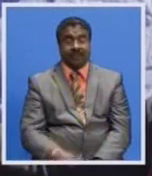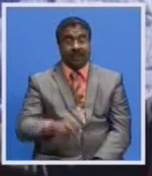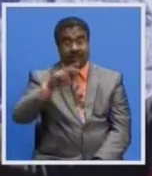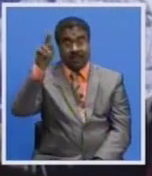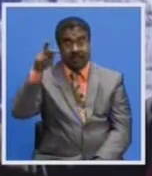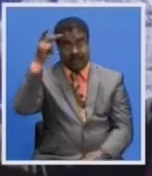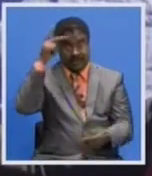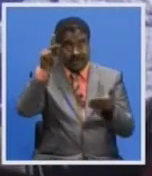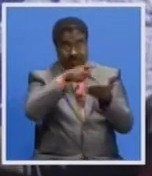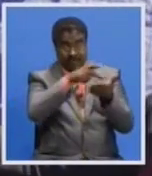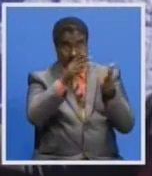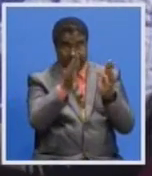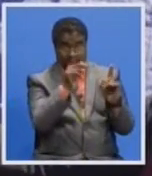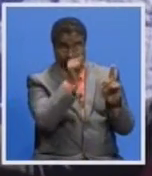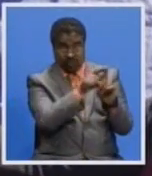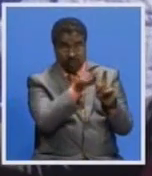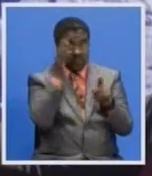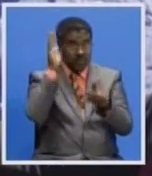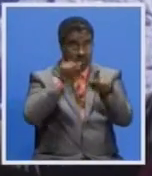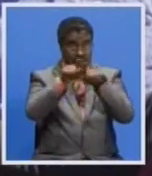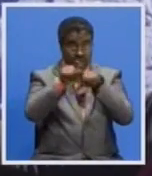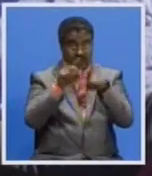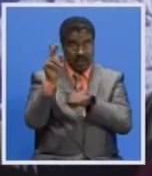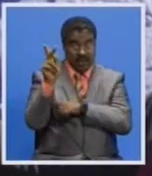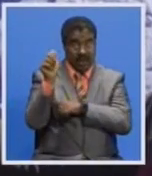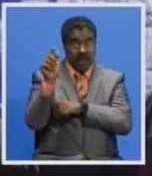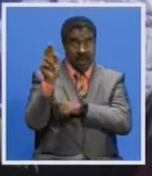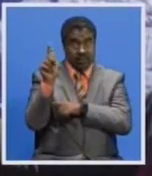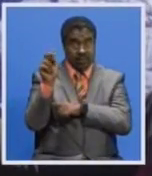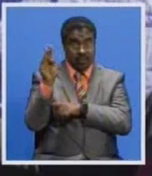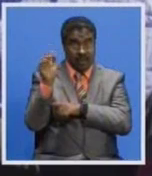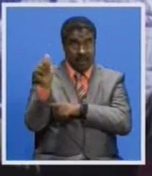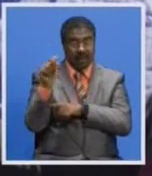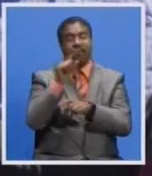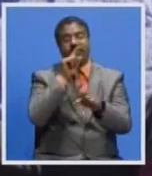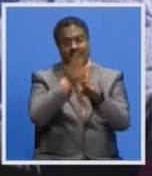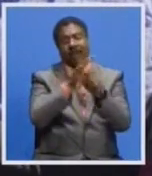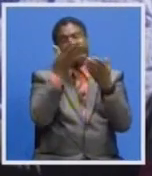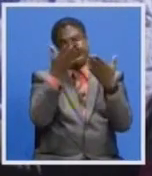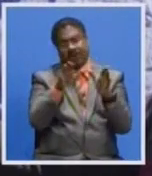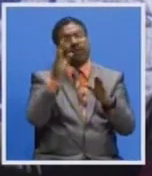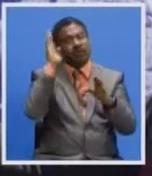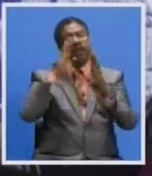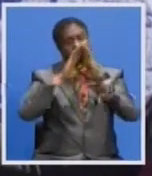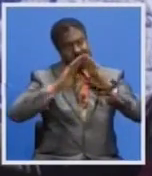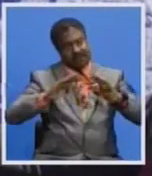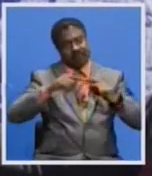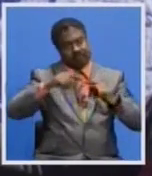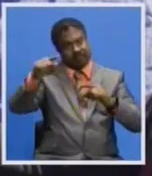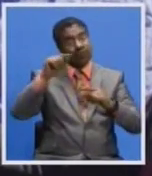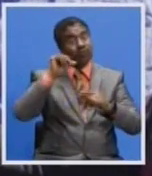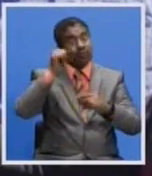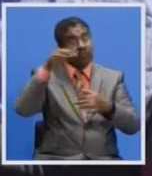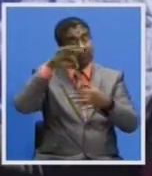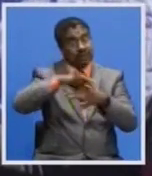Political parties contesting the Katuba parliamentary by-election have committed to uphold peace ahead of the election tomorrow.